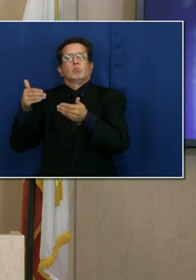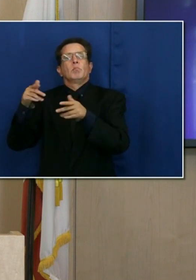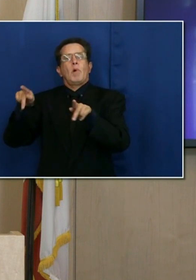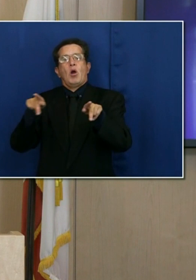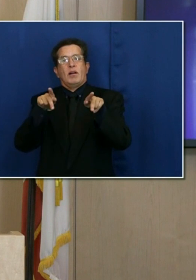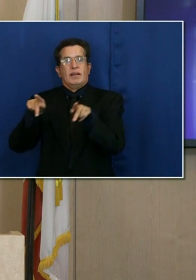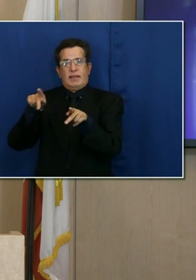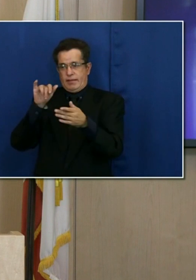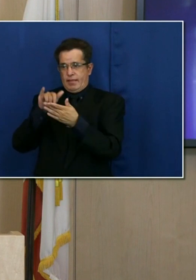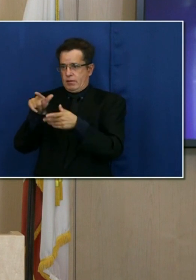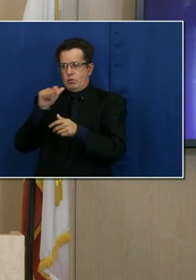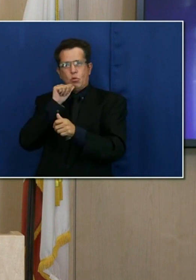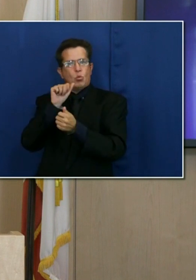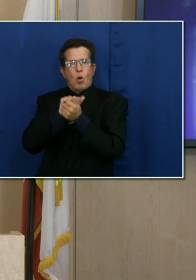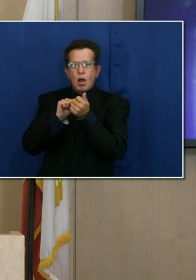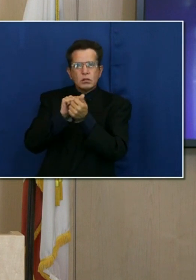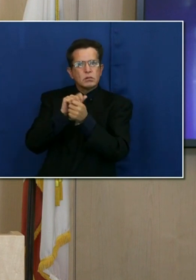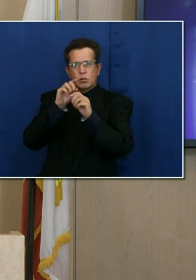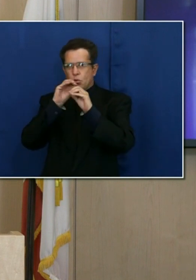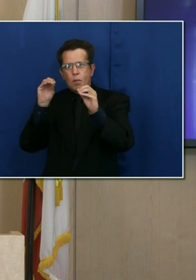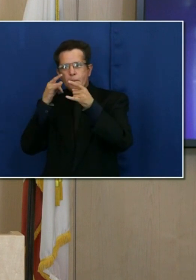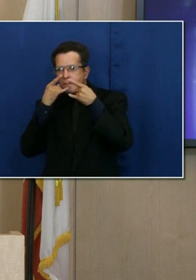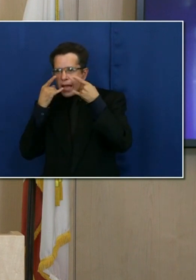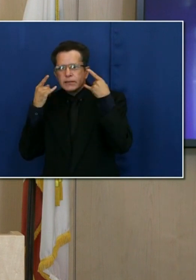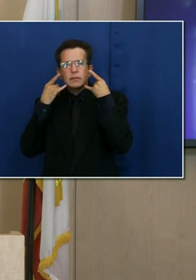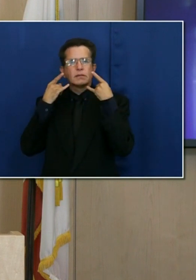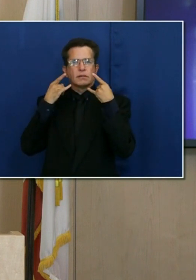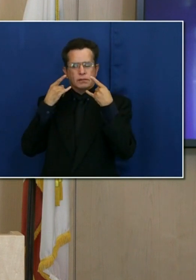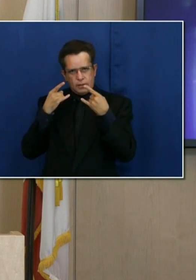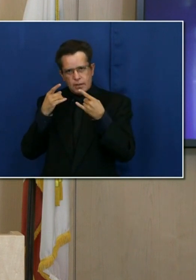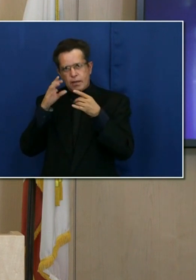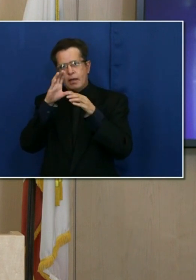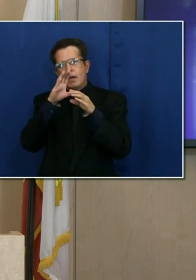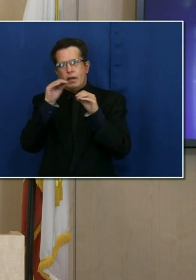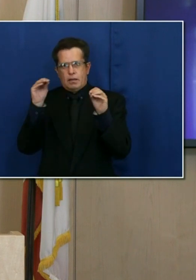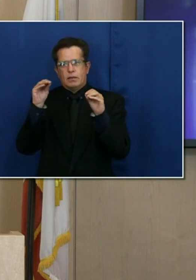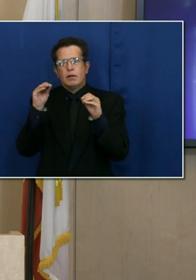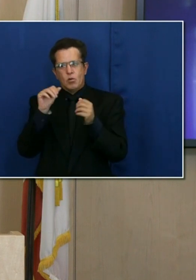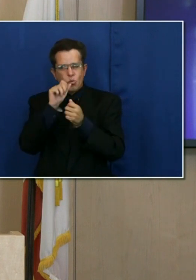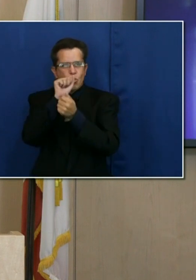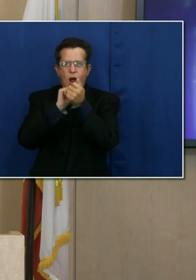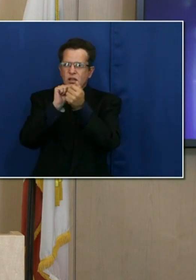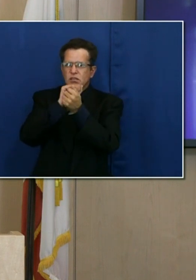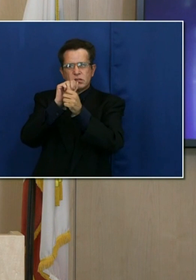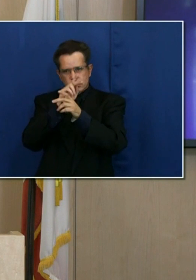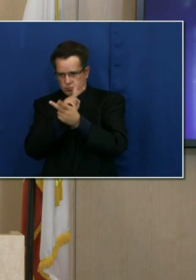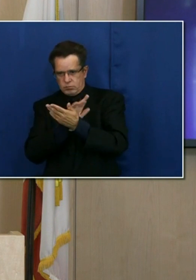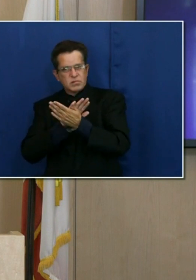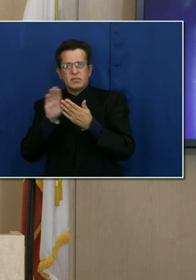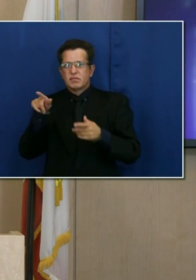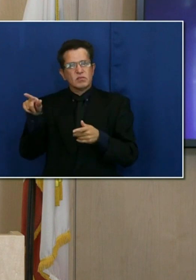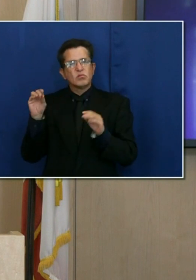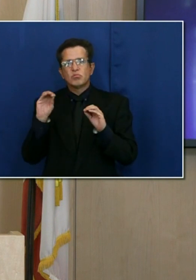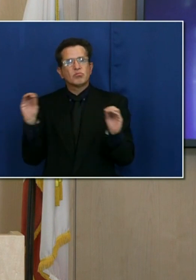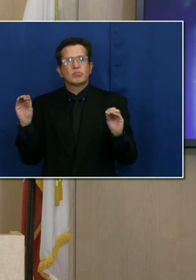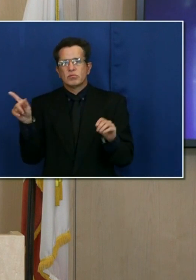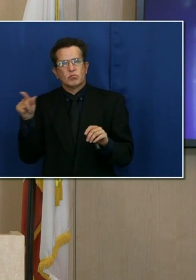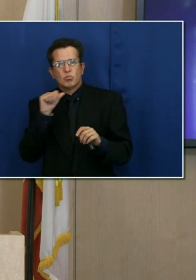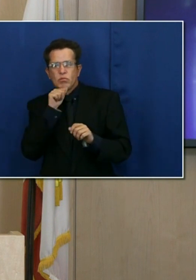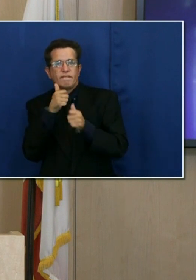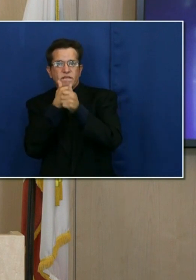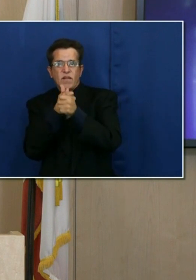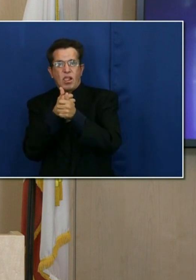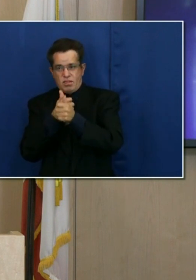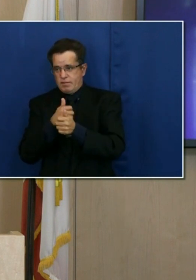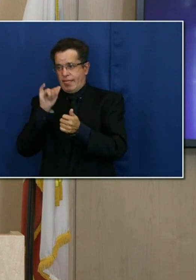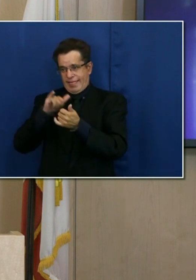maintaining that type of hand washing discipline, on top of the fact that we've had in our health officer orders really since the beginning that